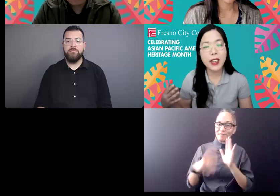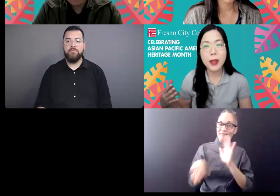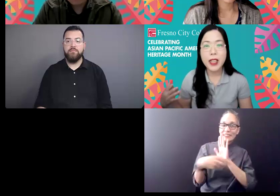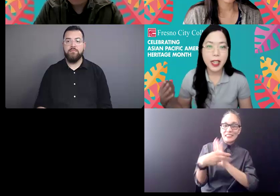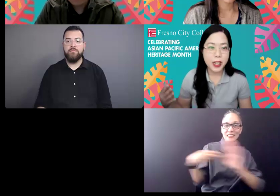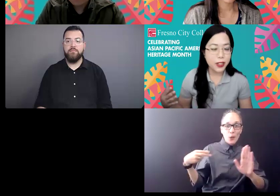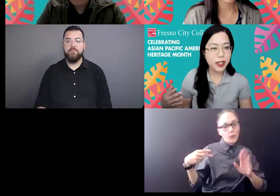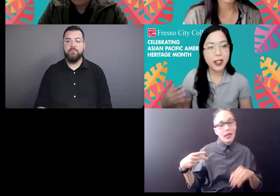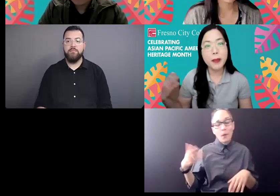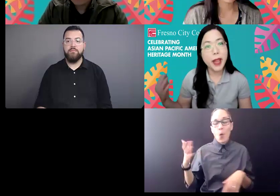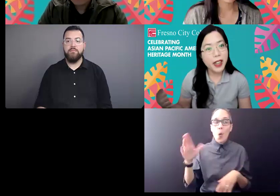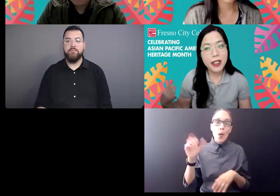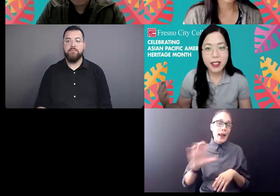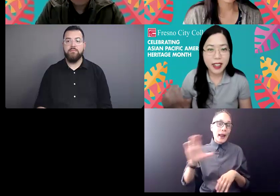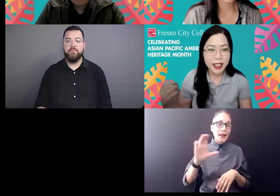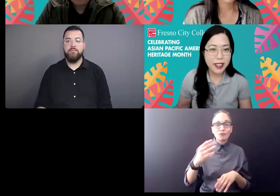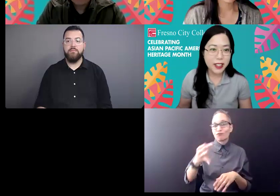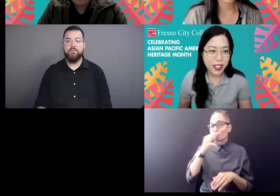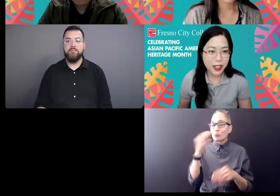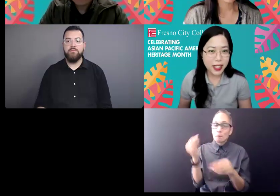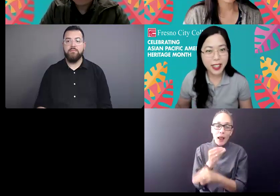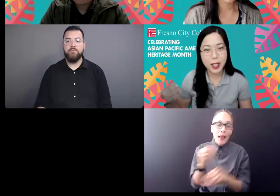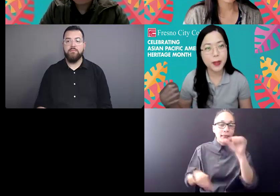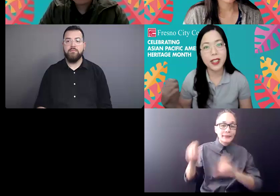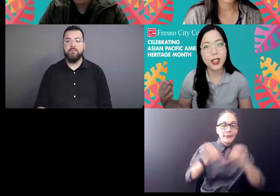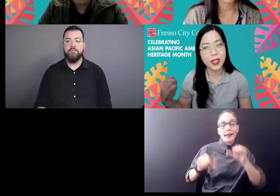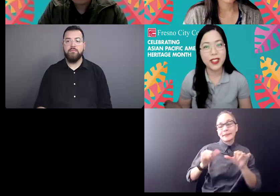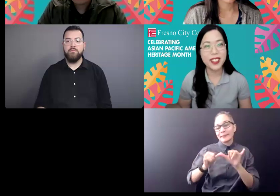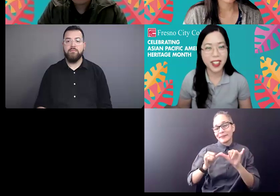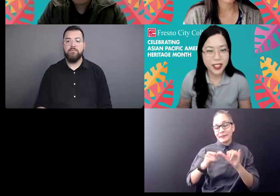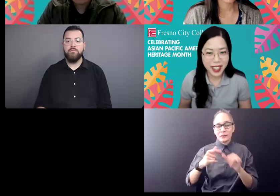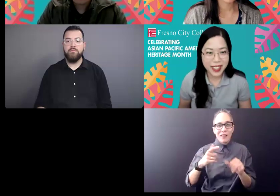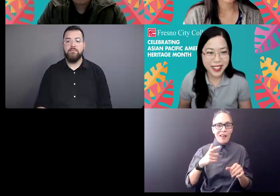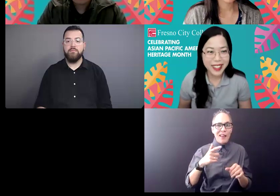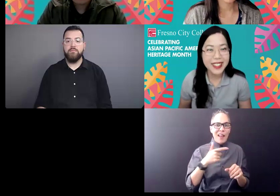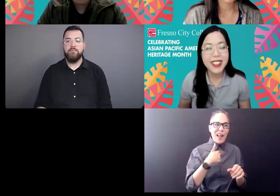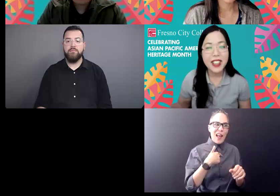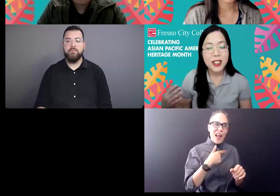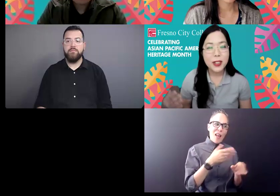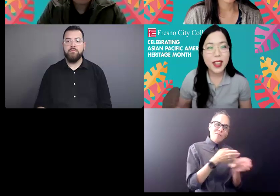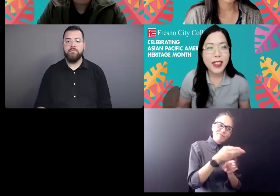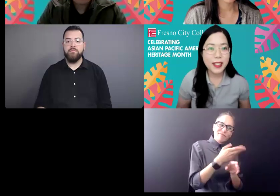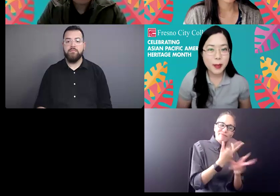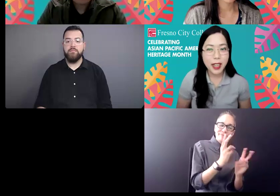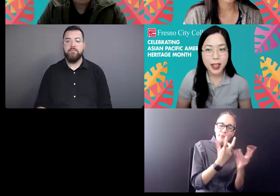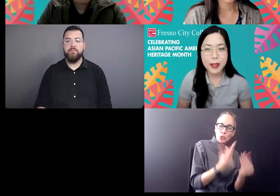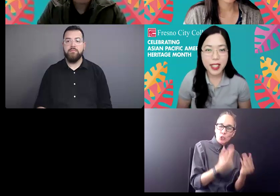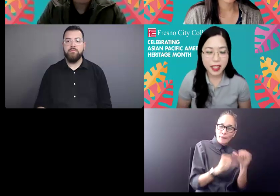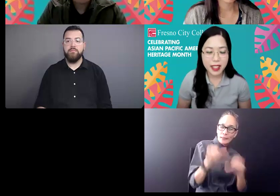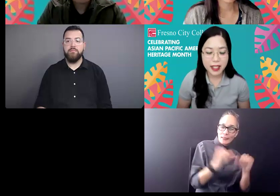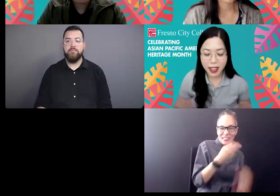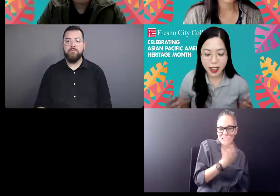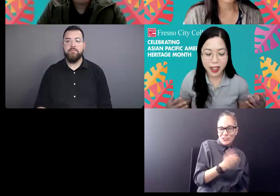that Asians are in math, science, engineering, and I'm in like one of the soft sciences. So that